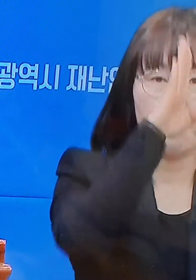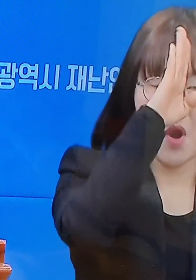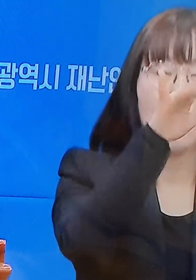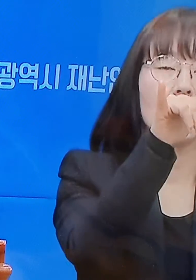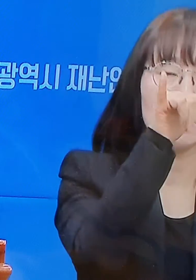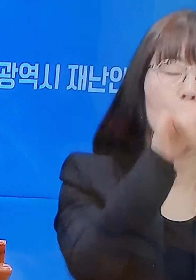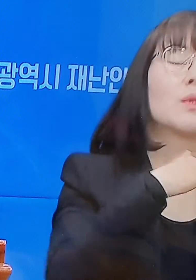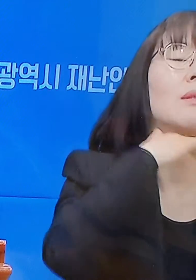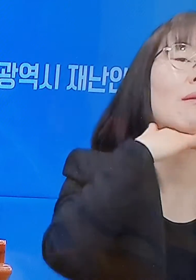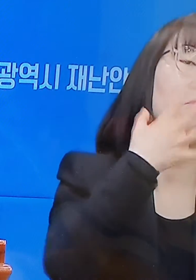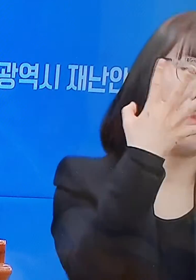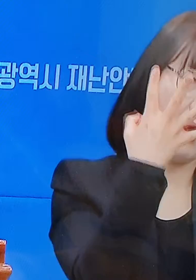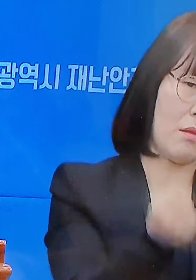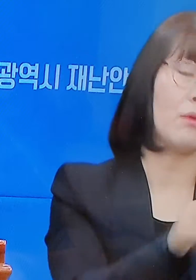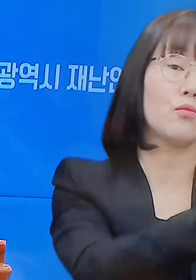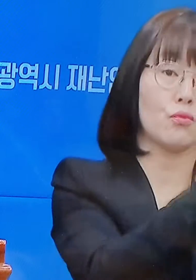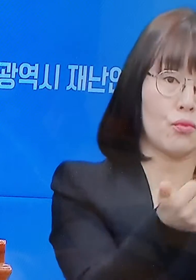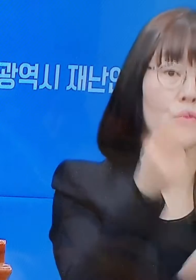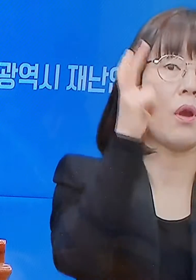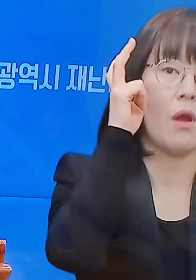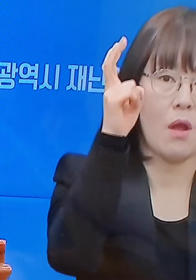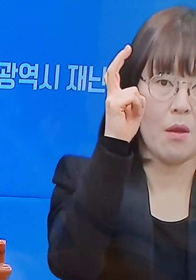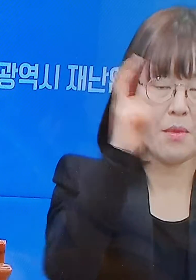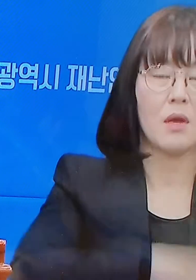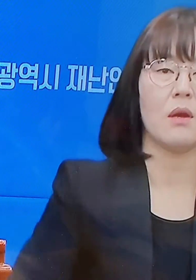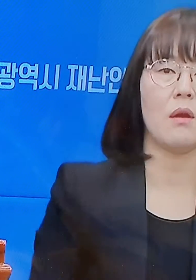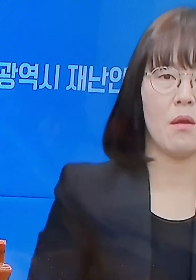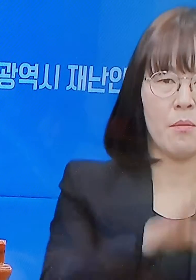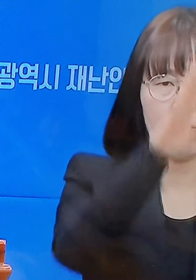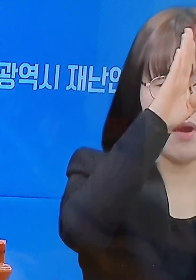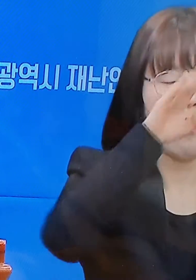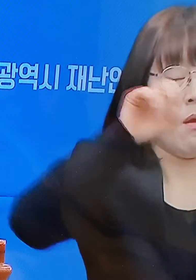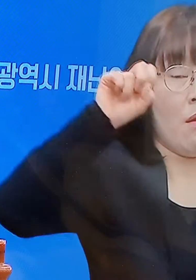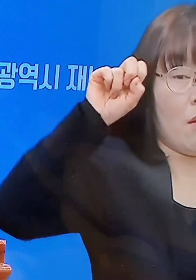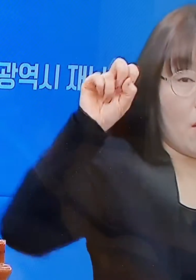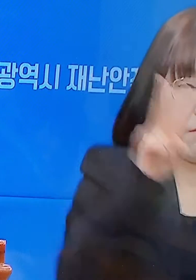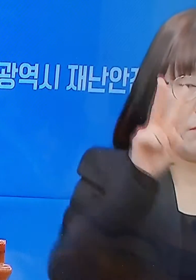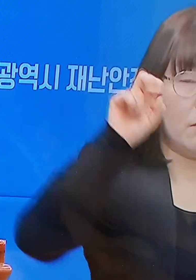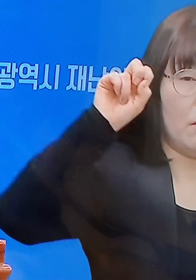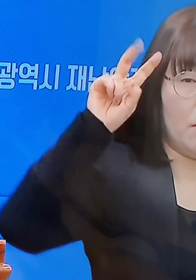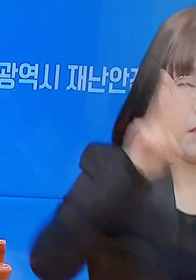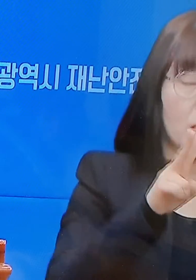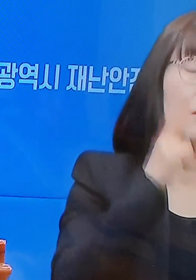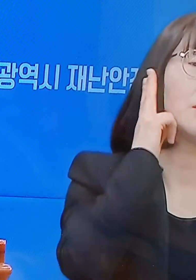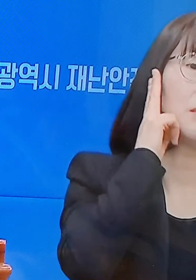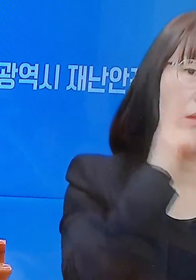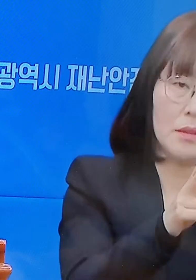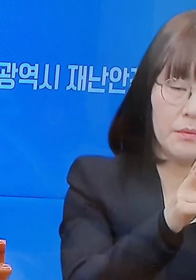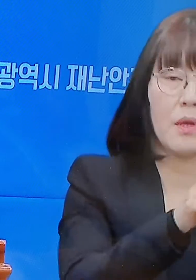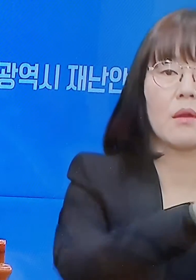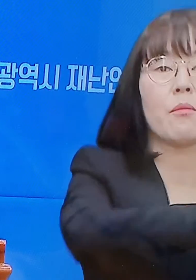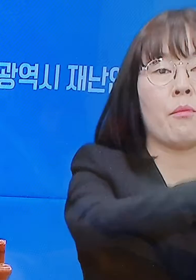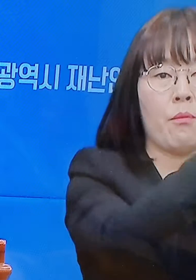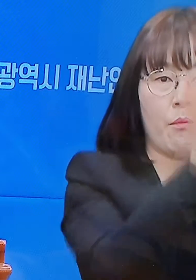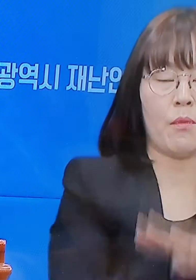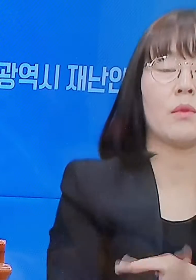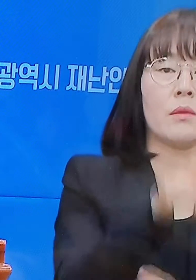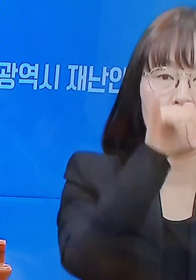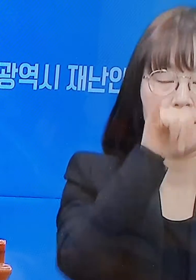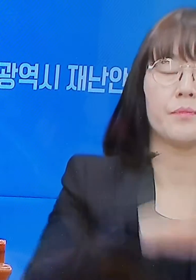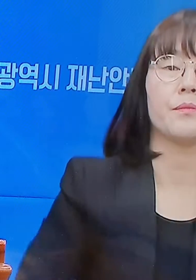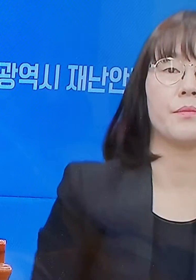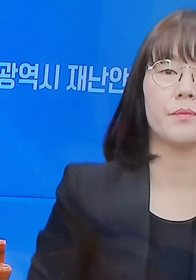temperature. For them, coronaviruses appear somewhat more dangerous. The solution is to raise the